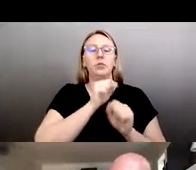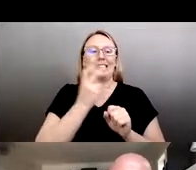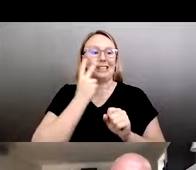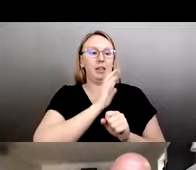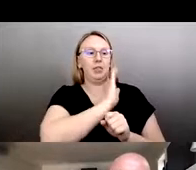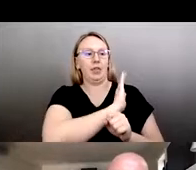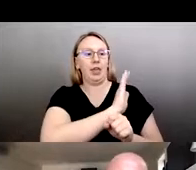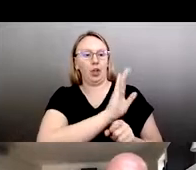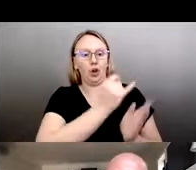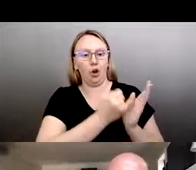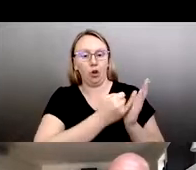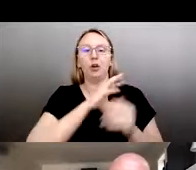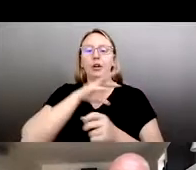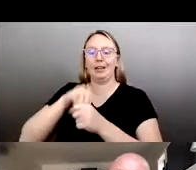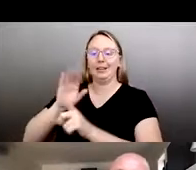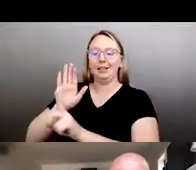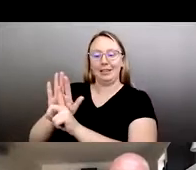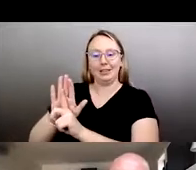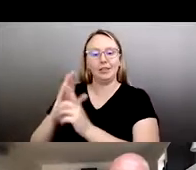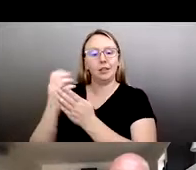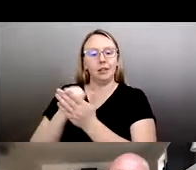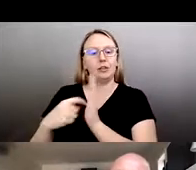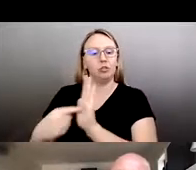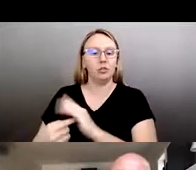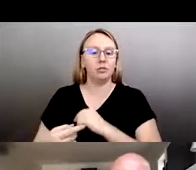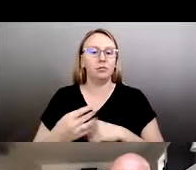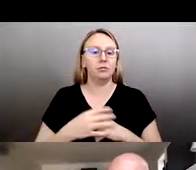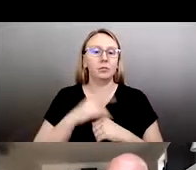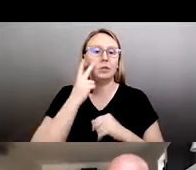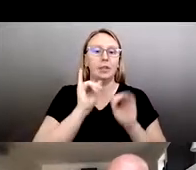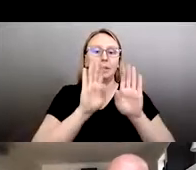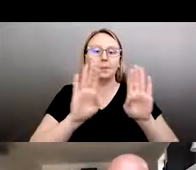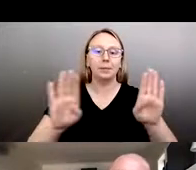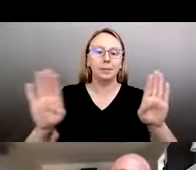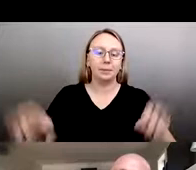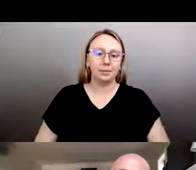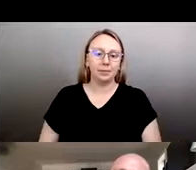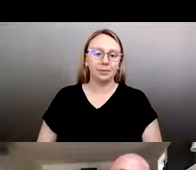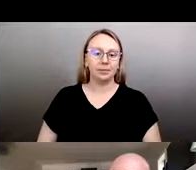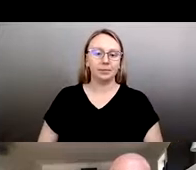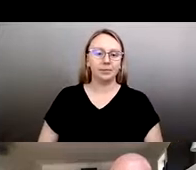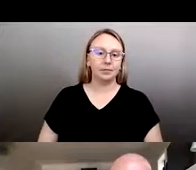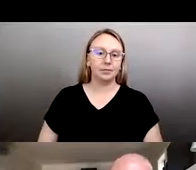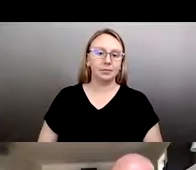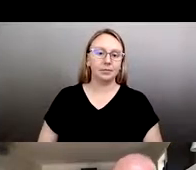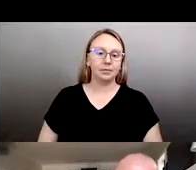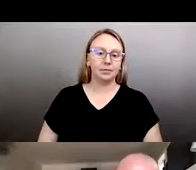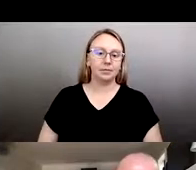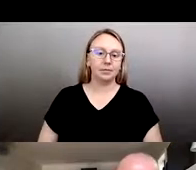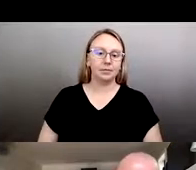including this really nice area where you can see them all side by side with a great S.L. Jones sculpture of Uncle Sam.